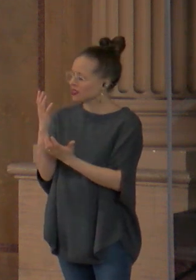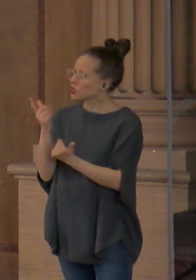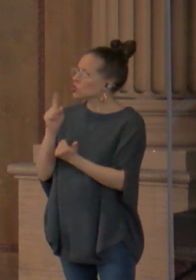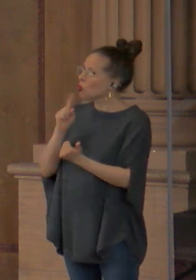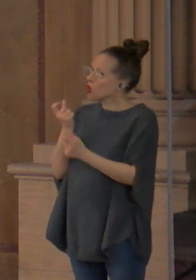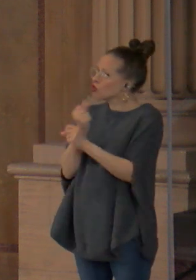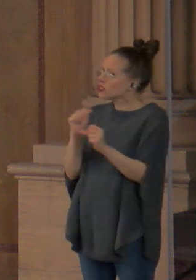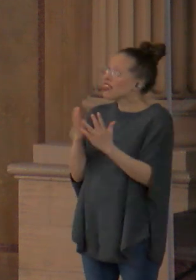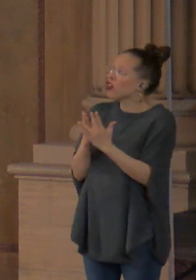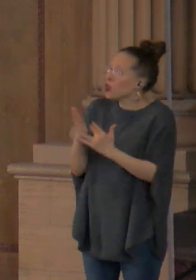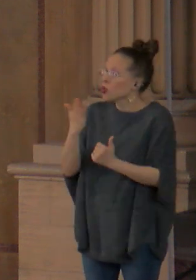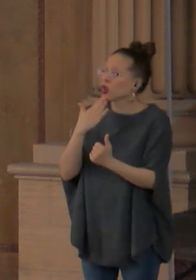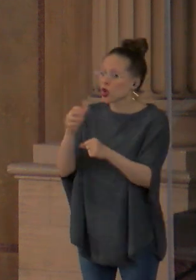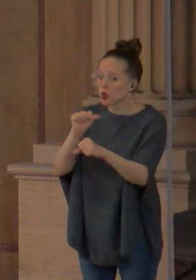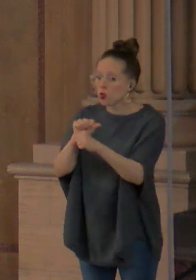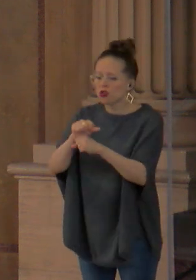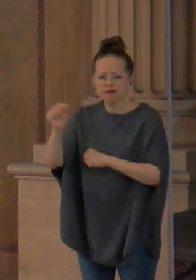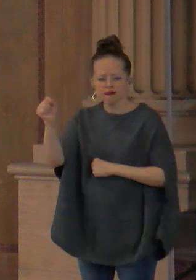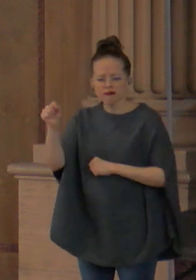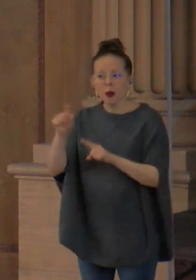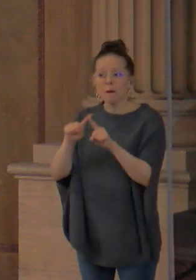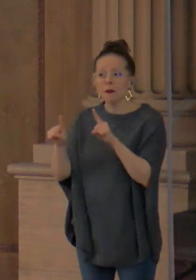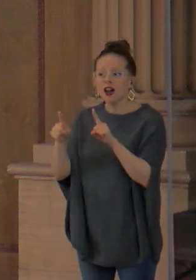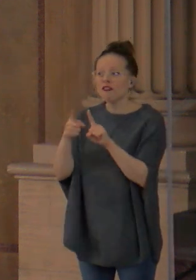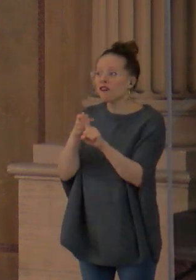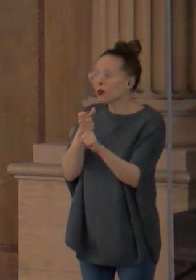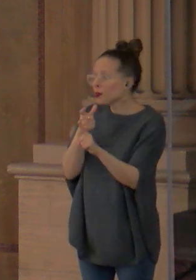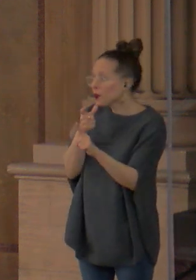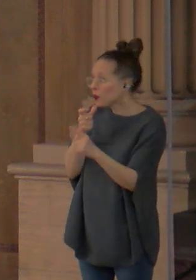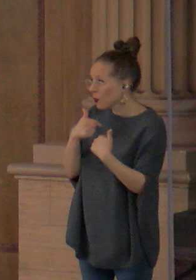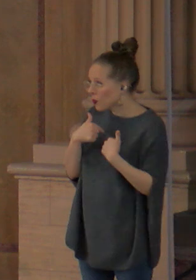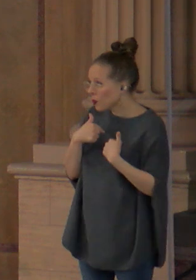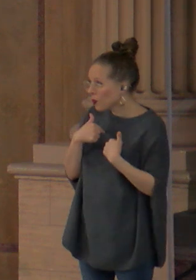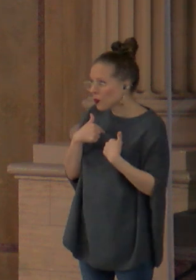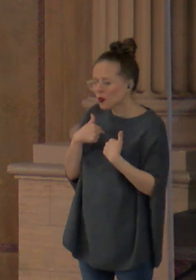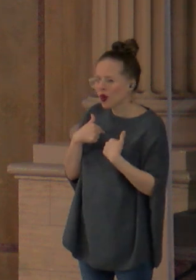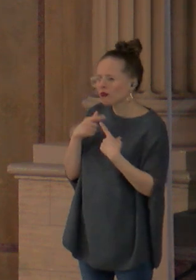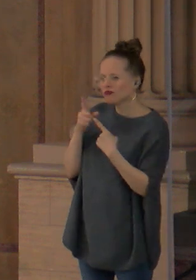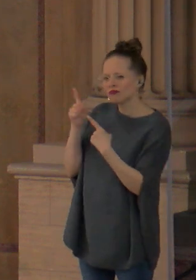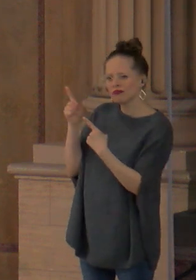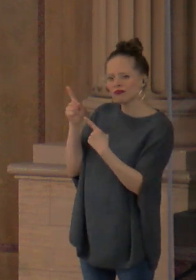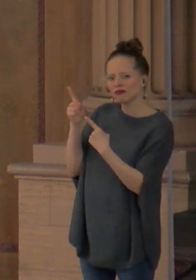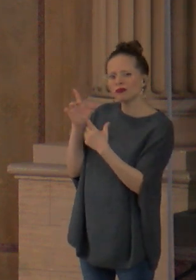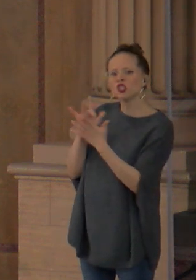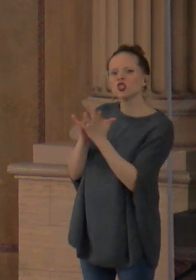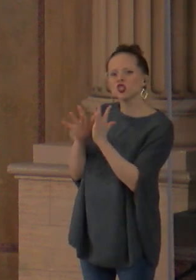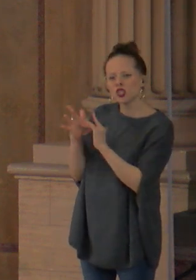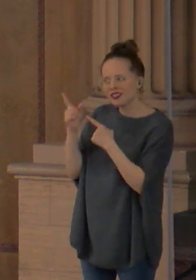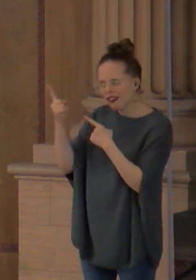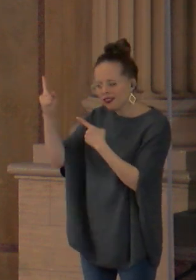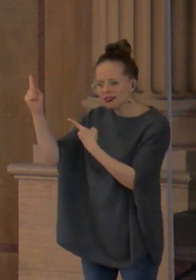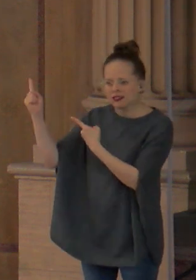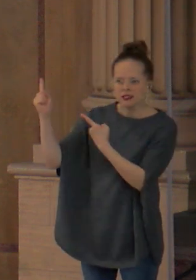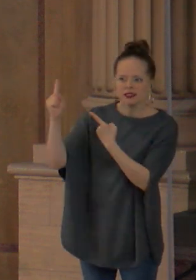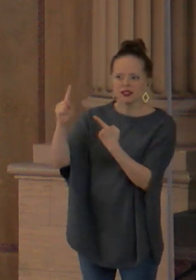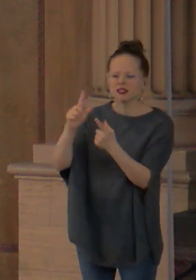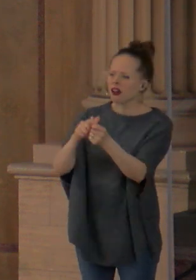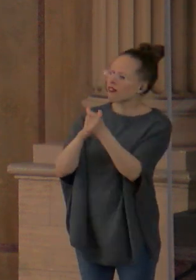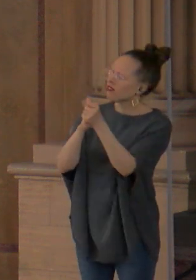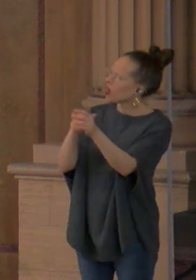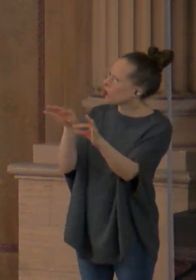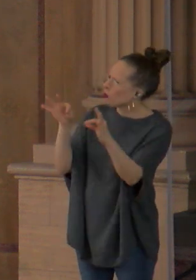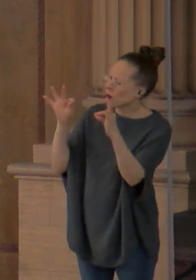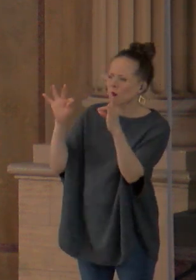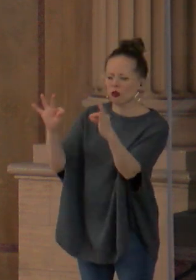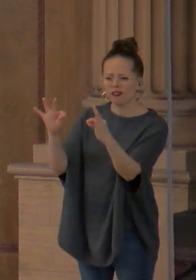the good works of Jesus. That Jesus worked perfectly. Jesus fully followed the command, and then Jesus died to pay the